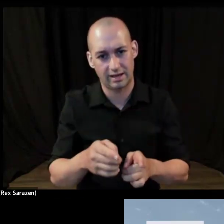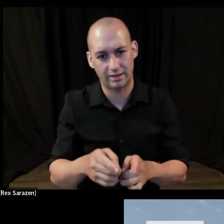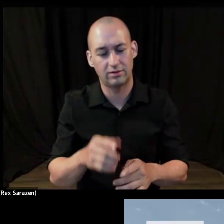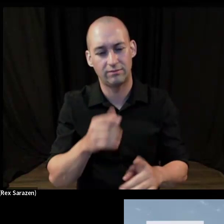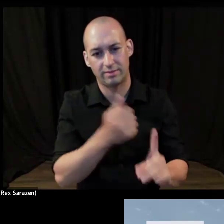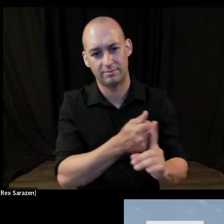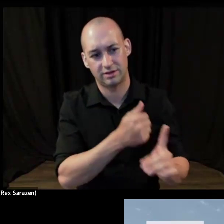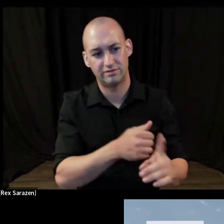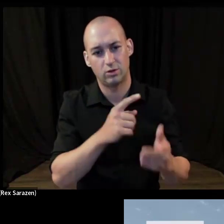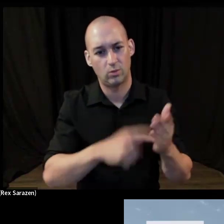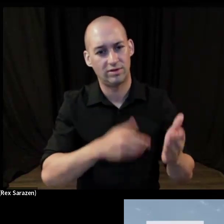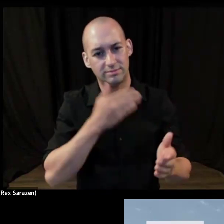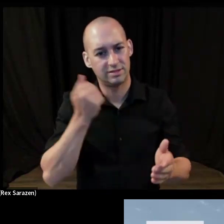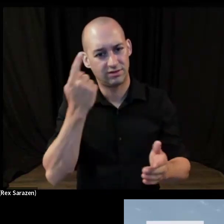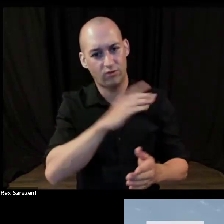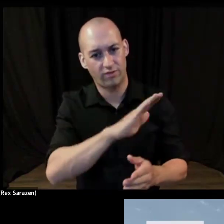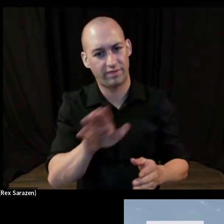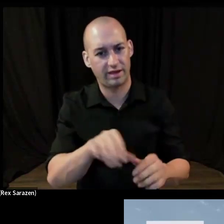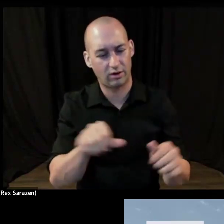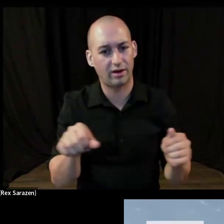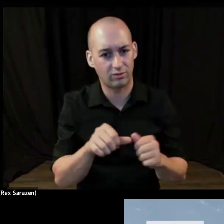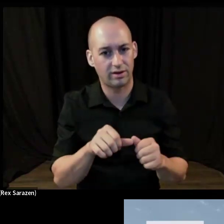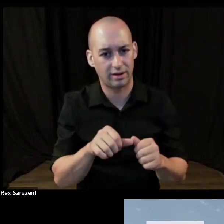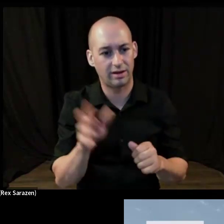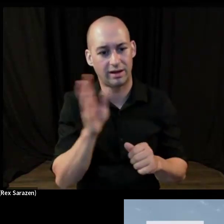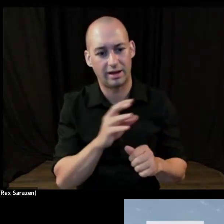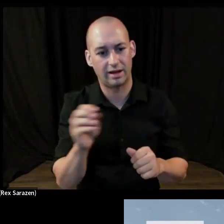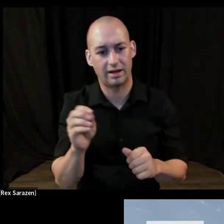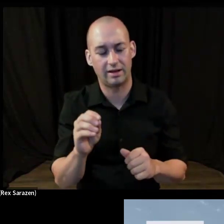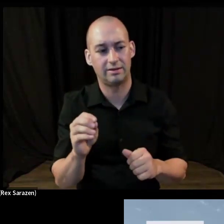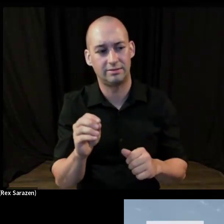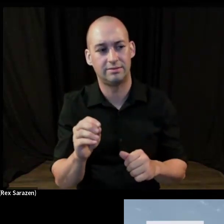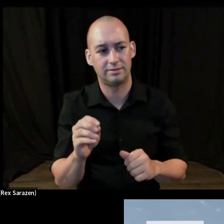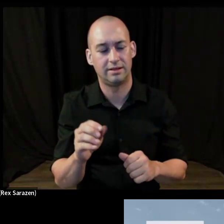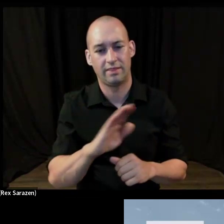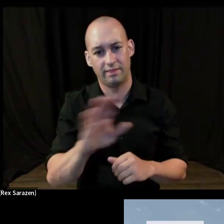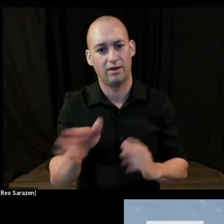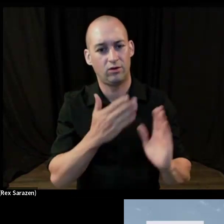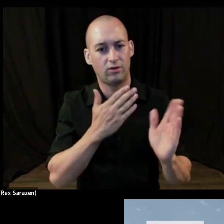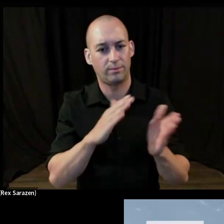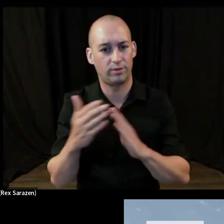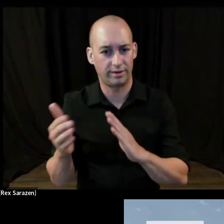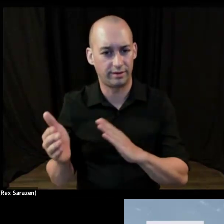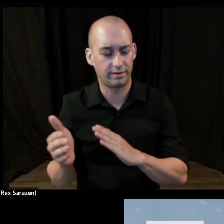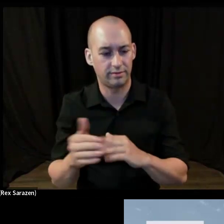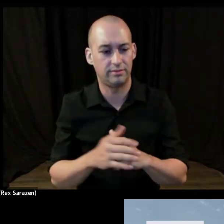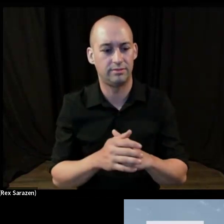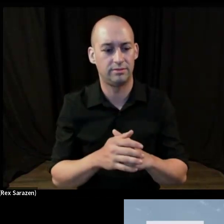what's best for their region and their, you know, communities.